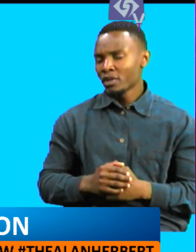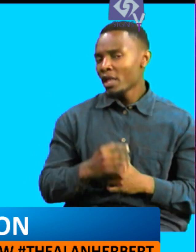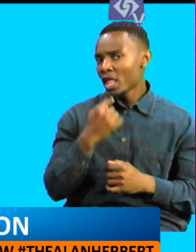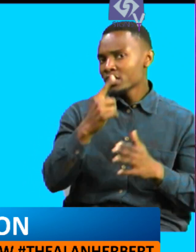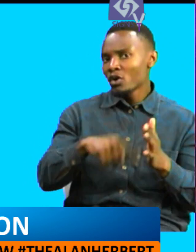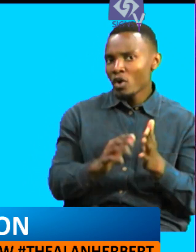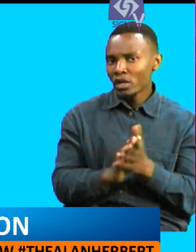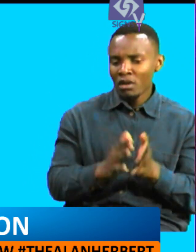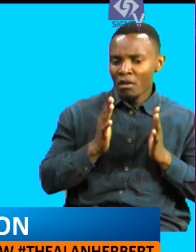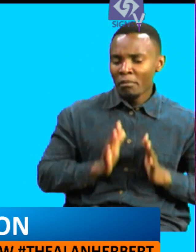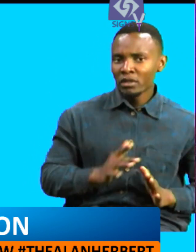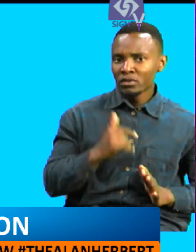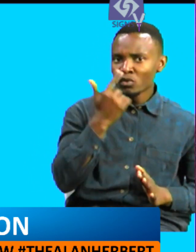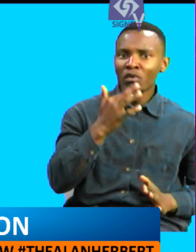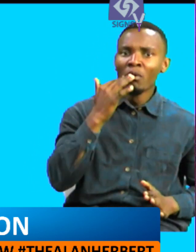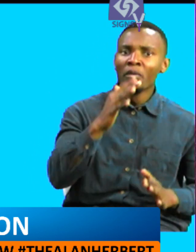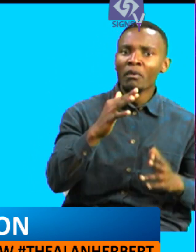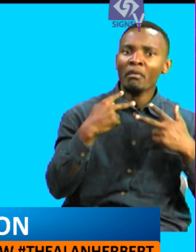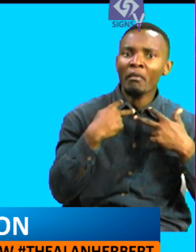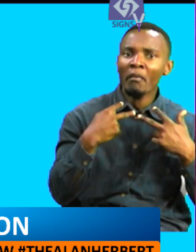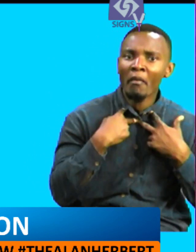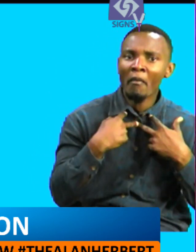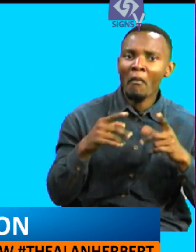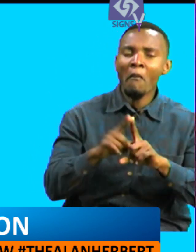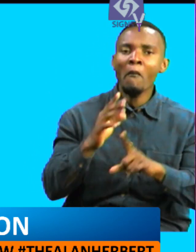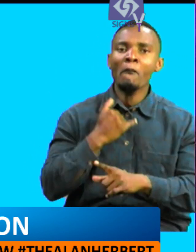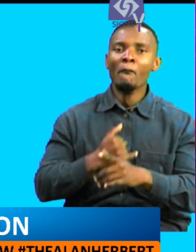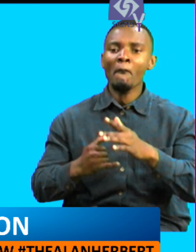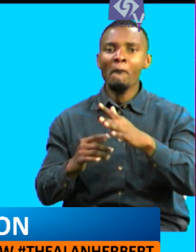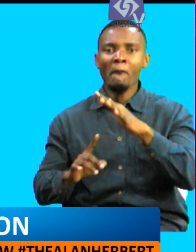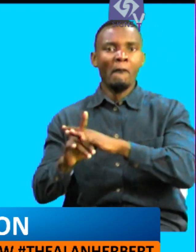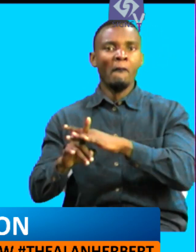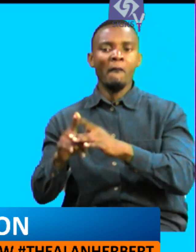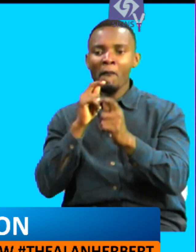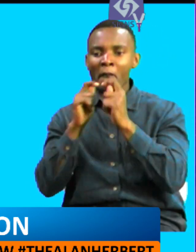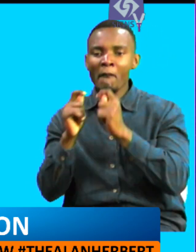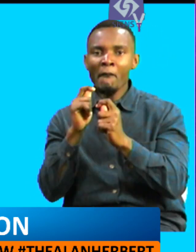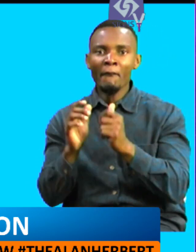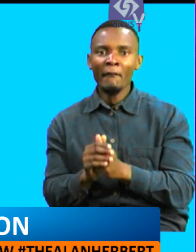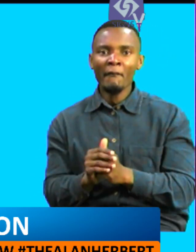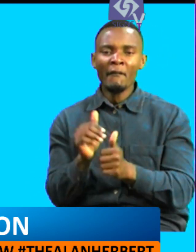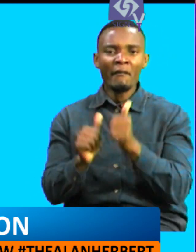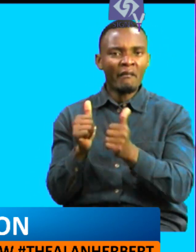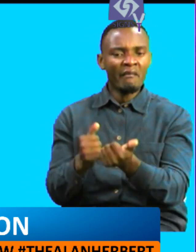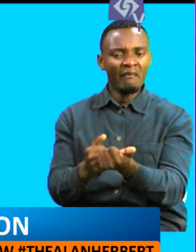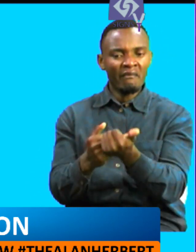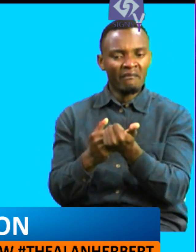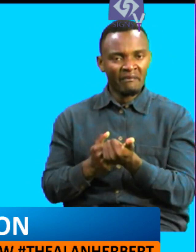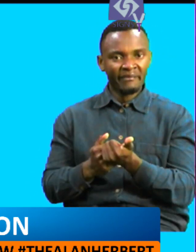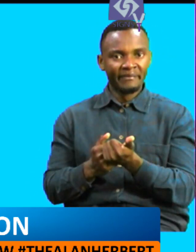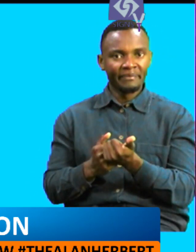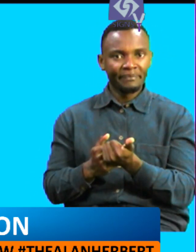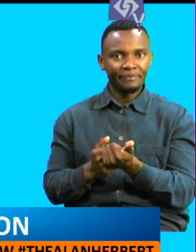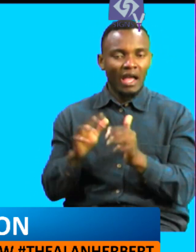persons who stammer and want to appear before the interview, what kind of support would they need?